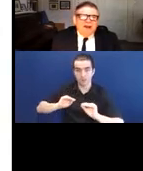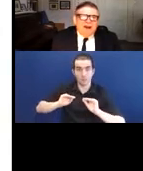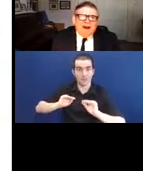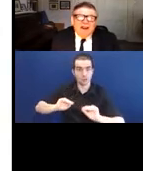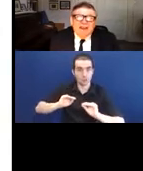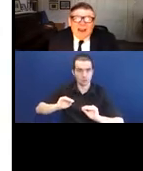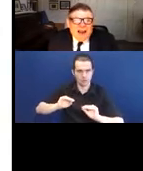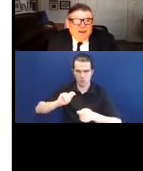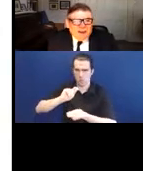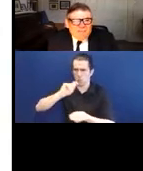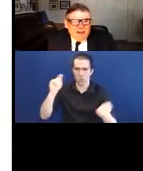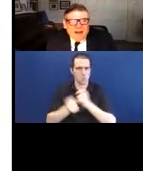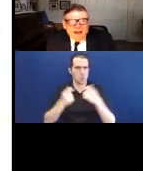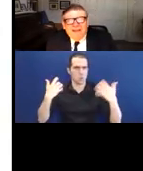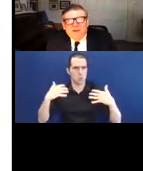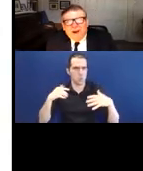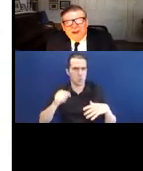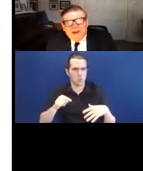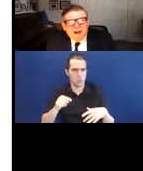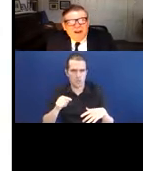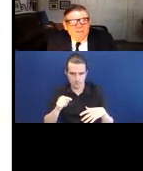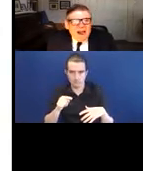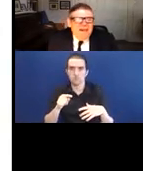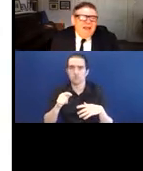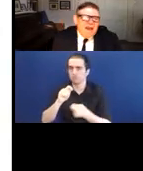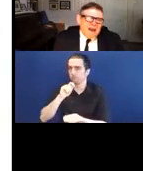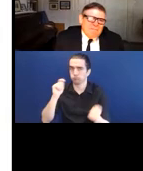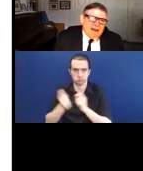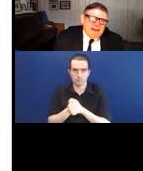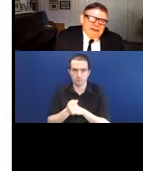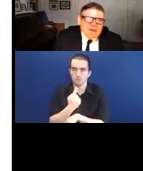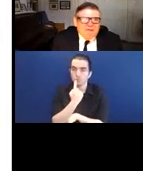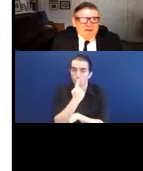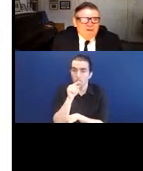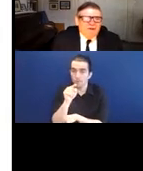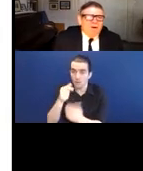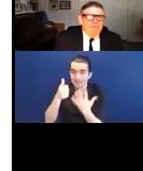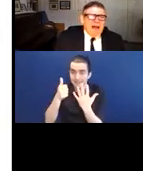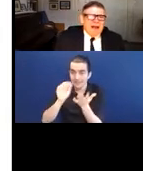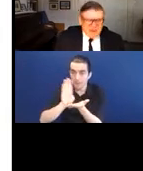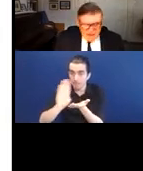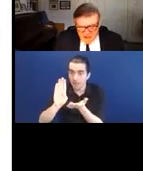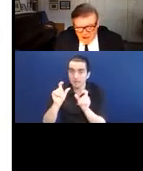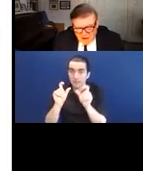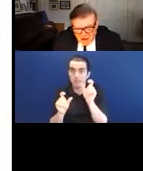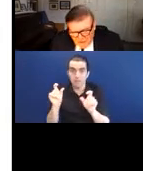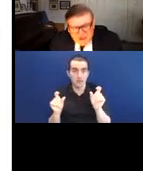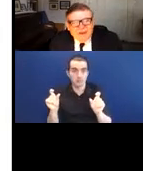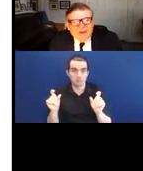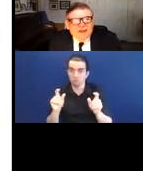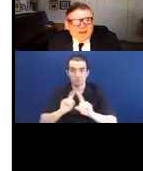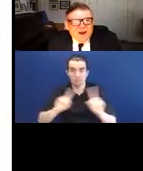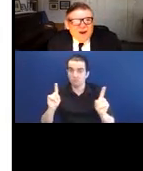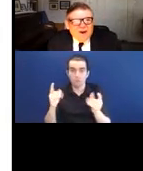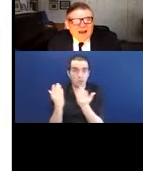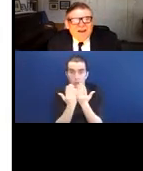as a year, and are still out in many places, or only just going back. In other places, people seem to have gone back. So for instance,